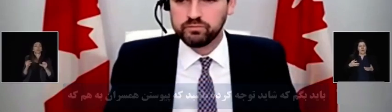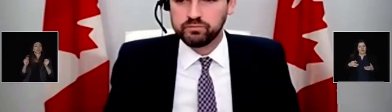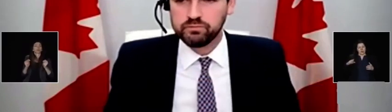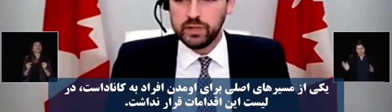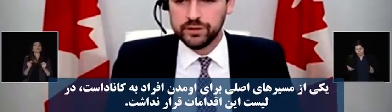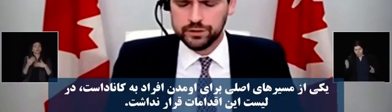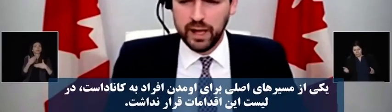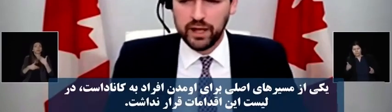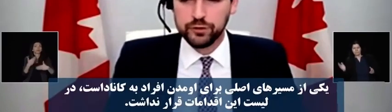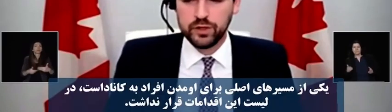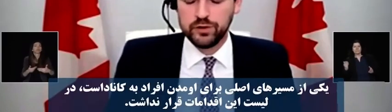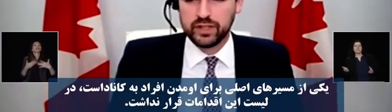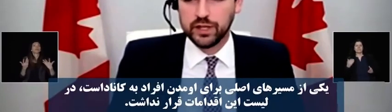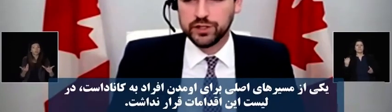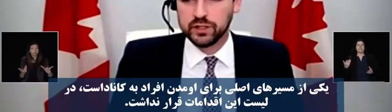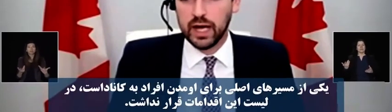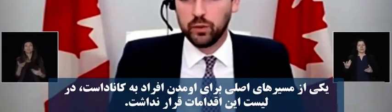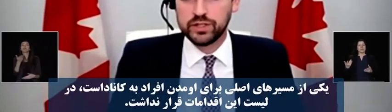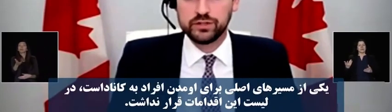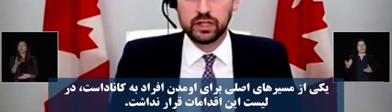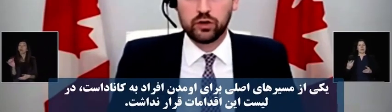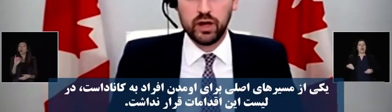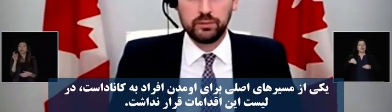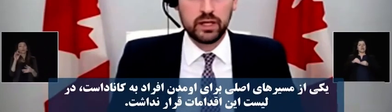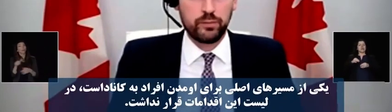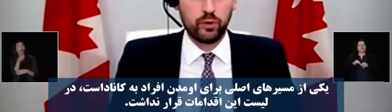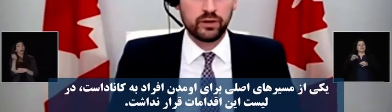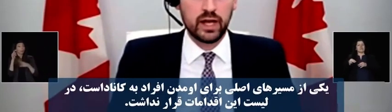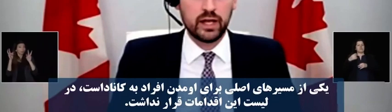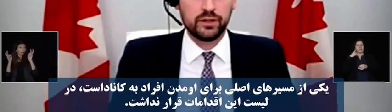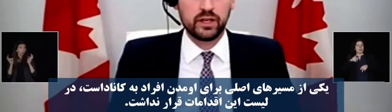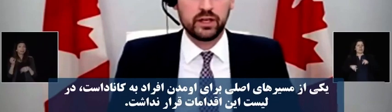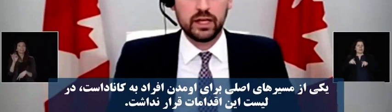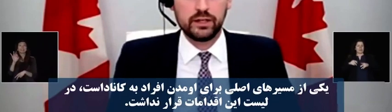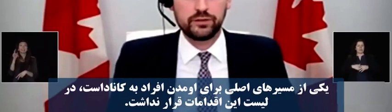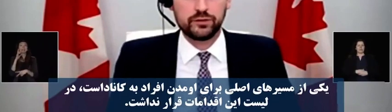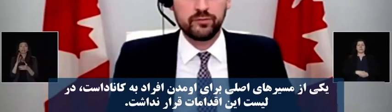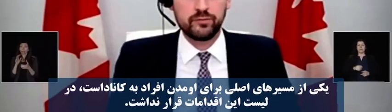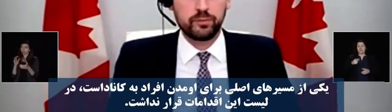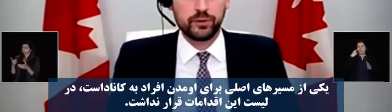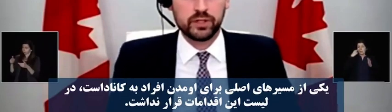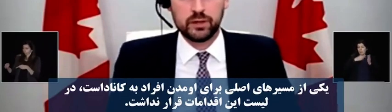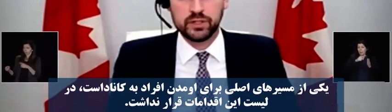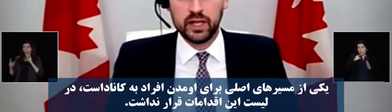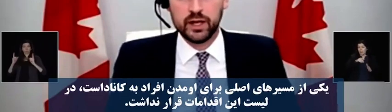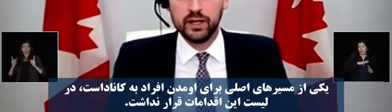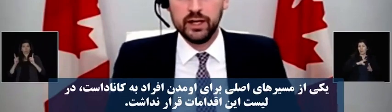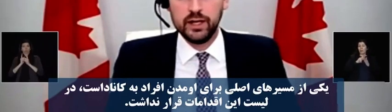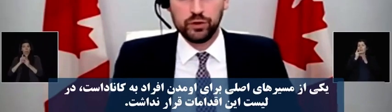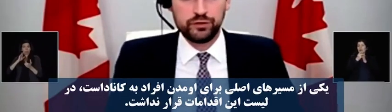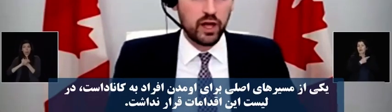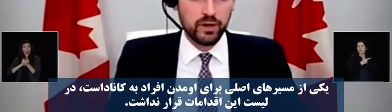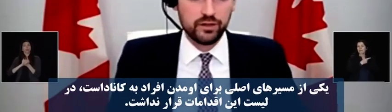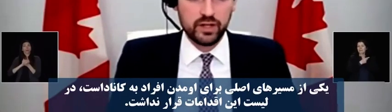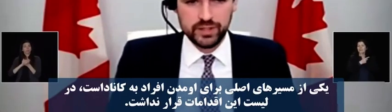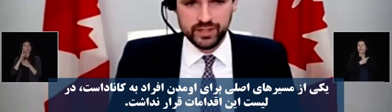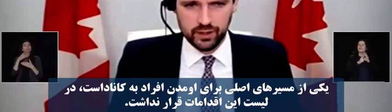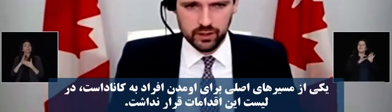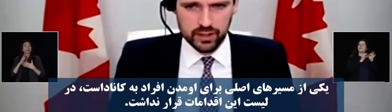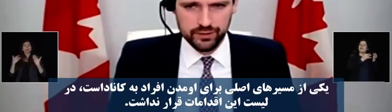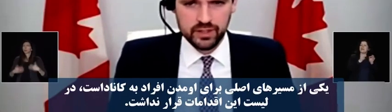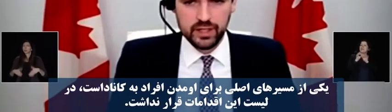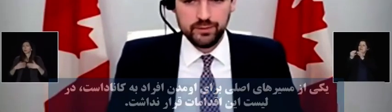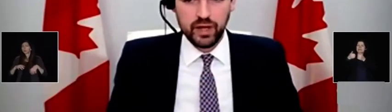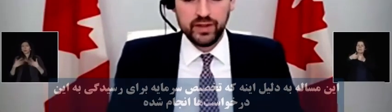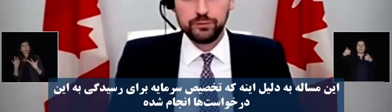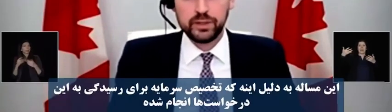noticed the spousal reunification, which is incredibly important as a stream for people to come to Canada, was not amongst that